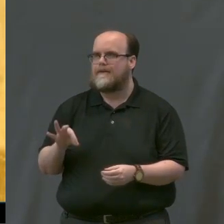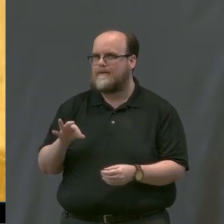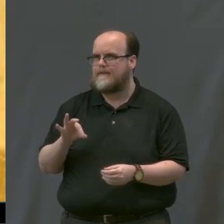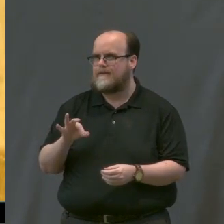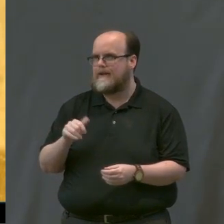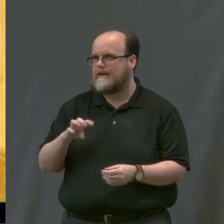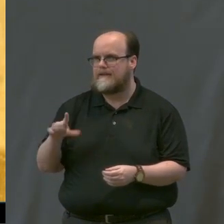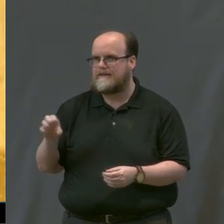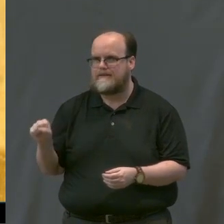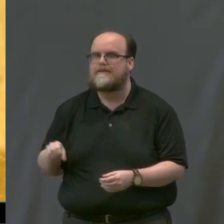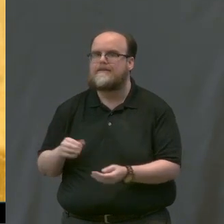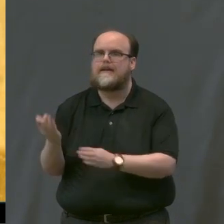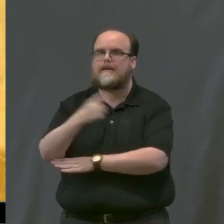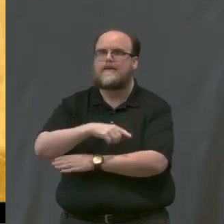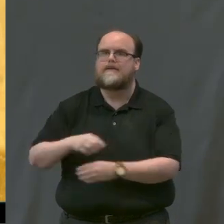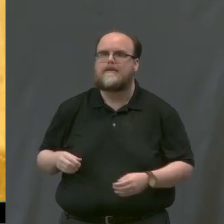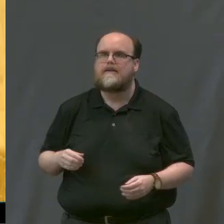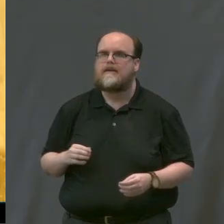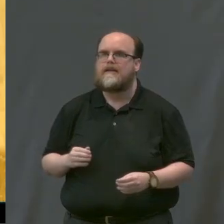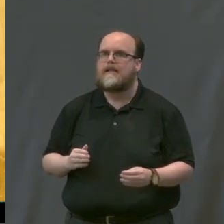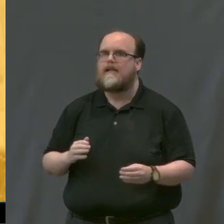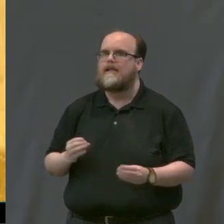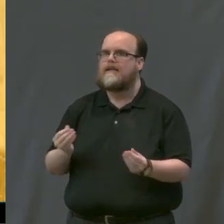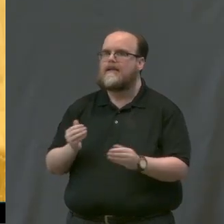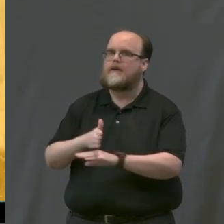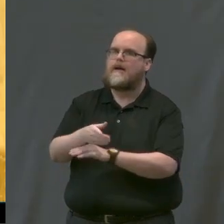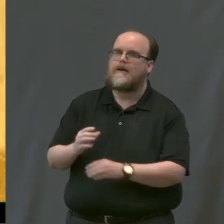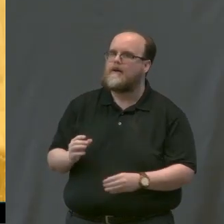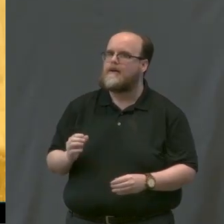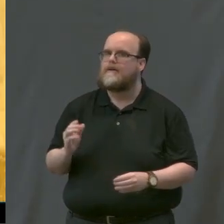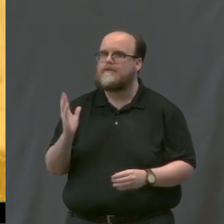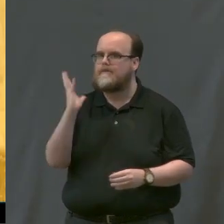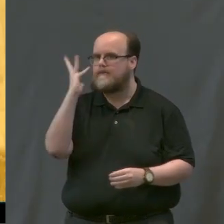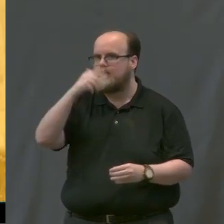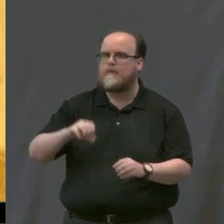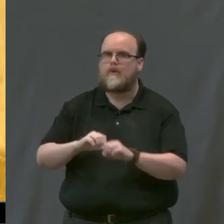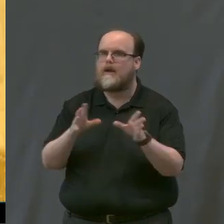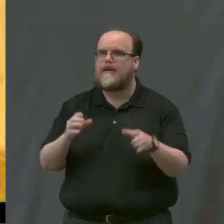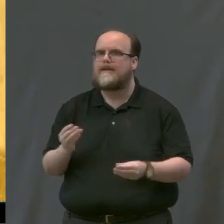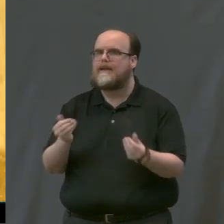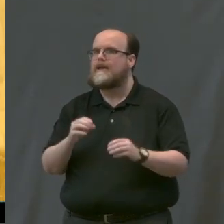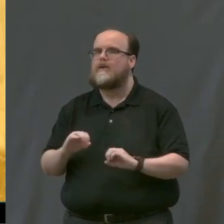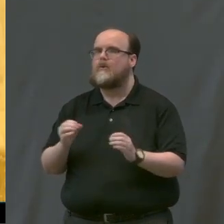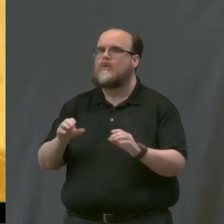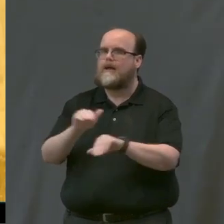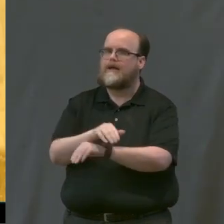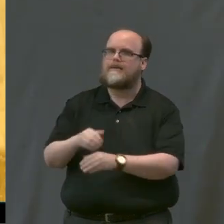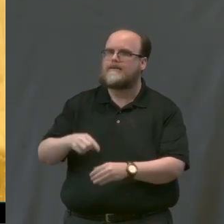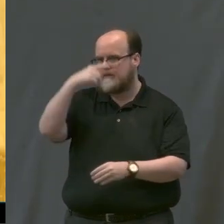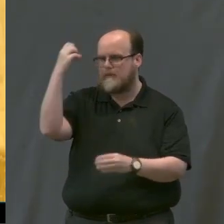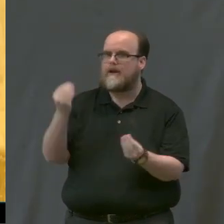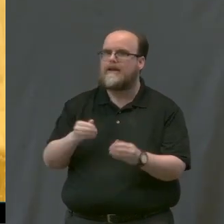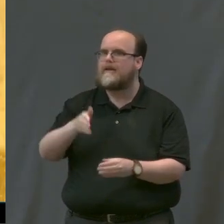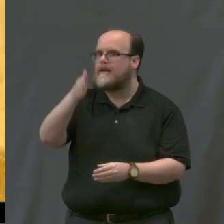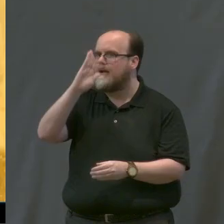parting, the chorus says, land beyond so fair and bright, land beyond where is no night, summer land, God is its light,